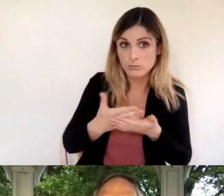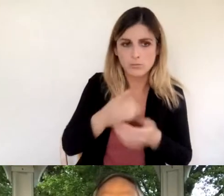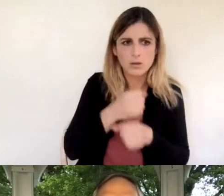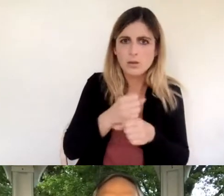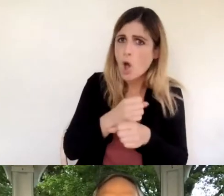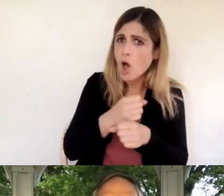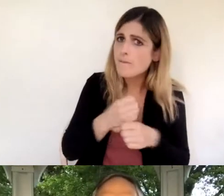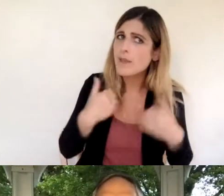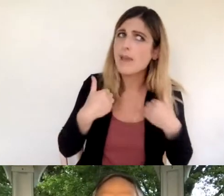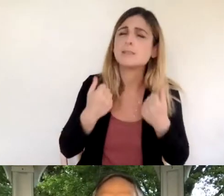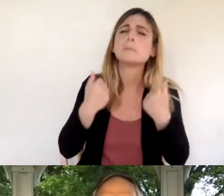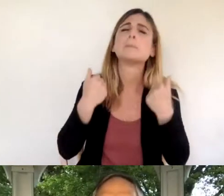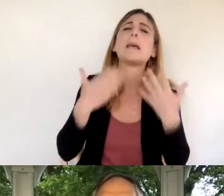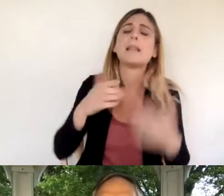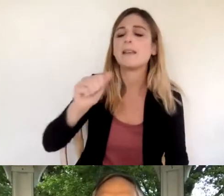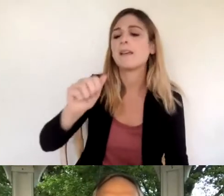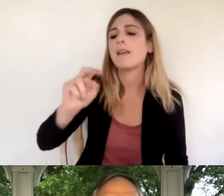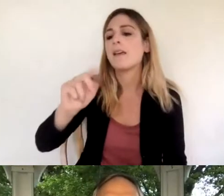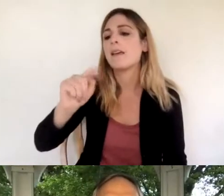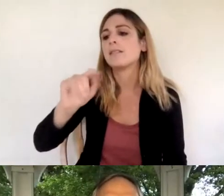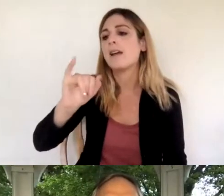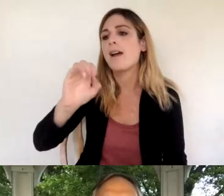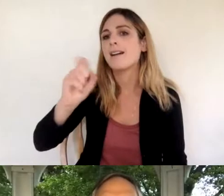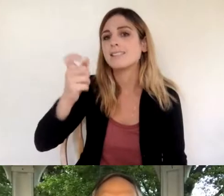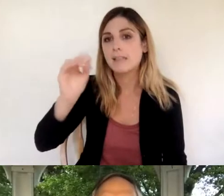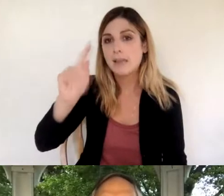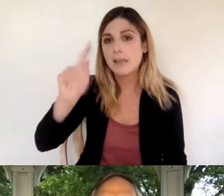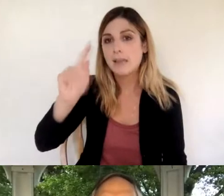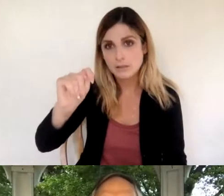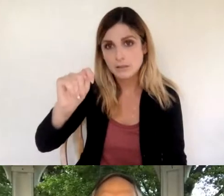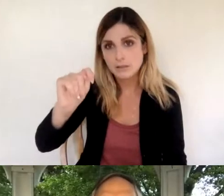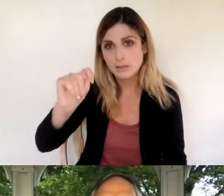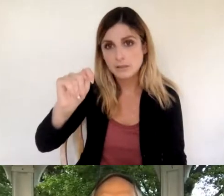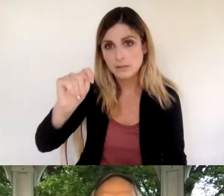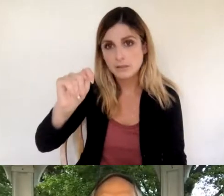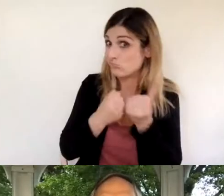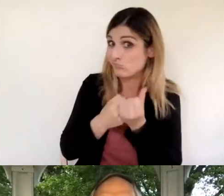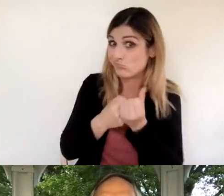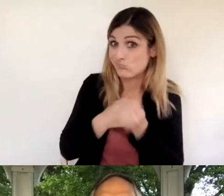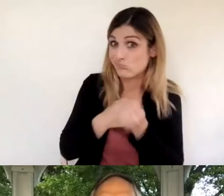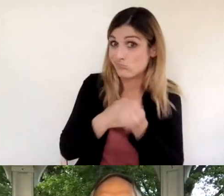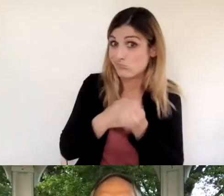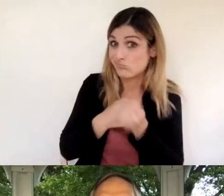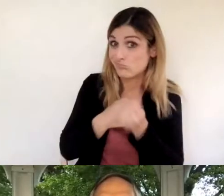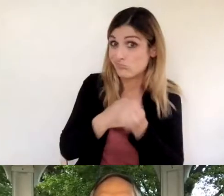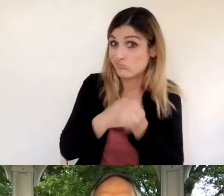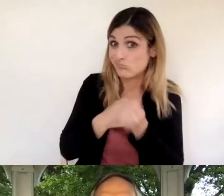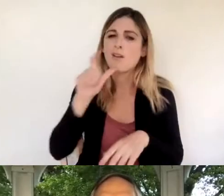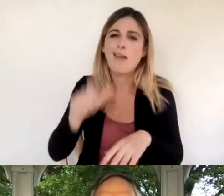just loaded with antioxidants. I'm a big coffee fan. So no, I don't think you need to worry about 2 or 3 cups of coffee per